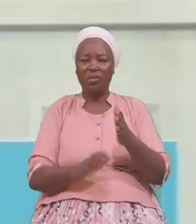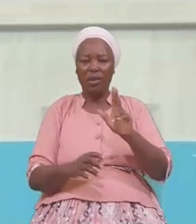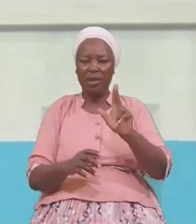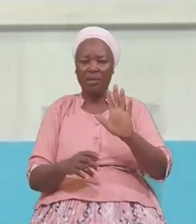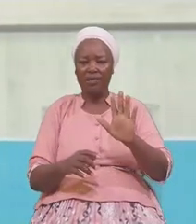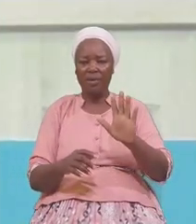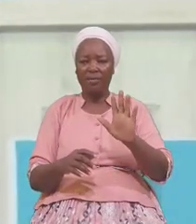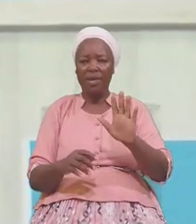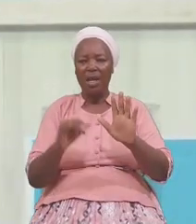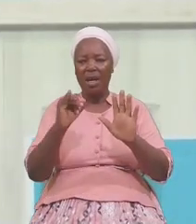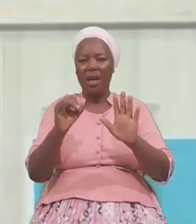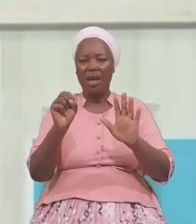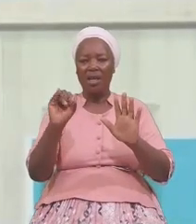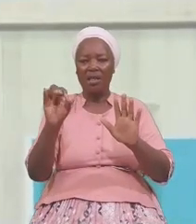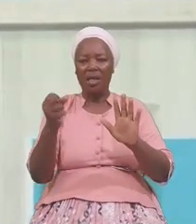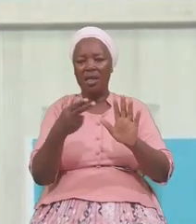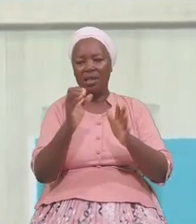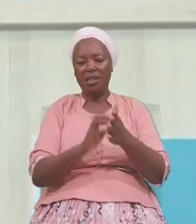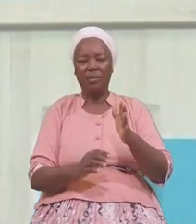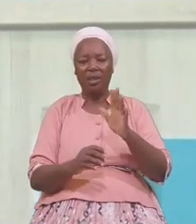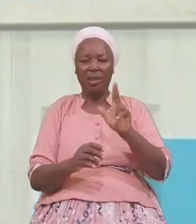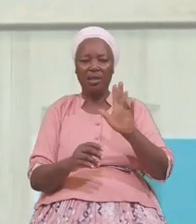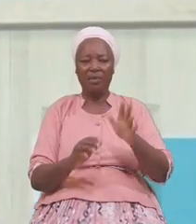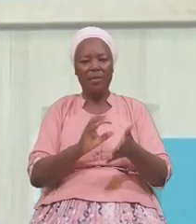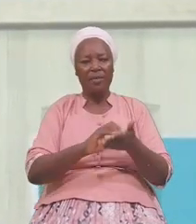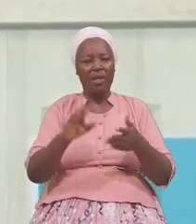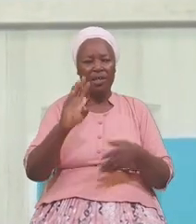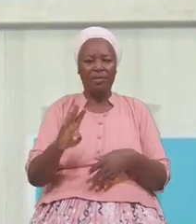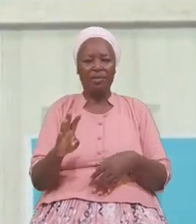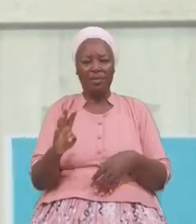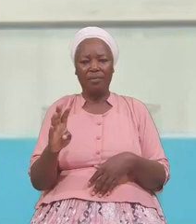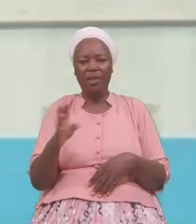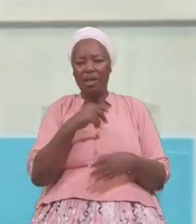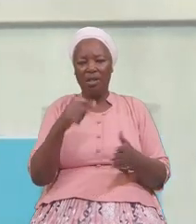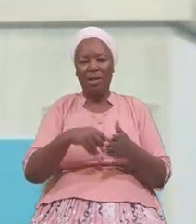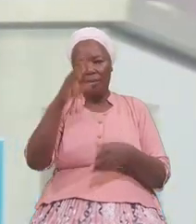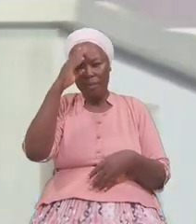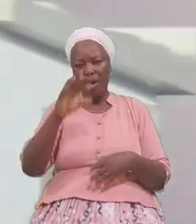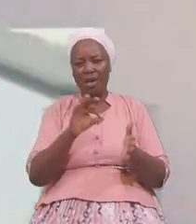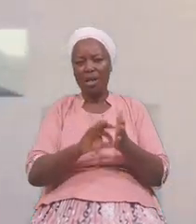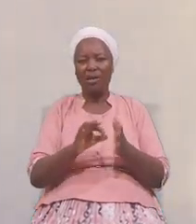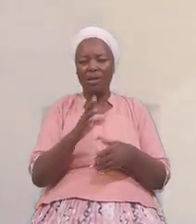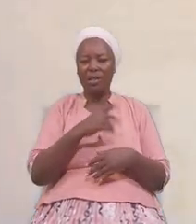we're reading from verse 4. This is what the man hangs his faith on.